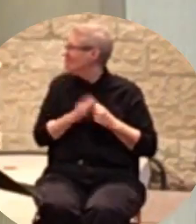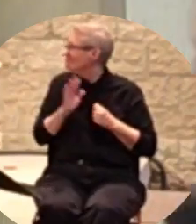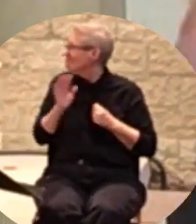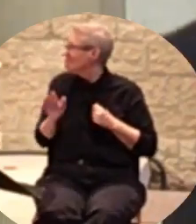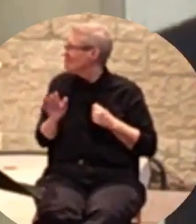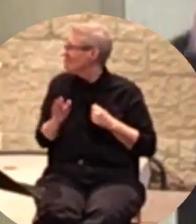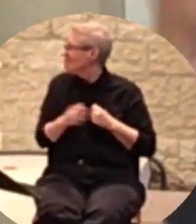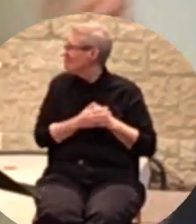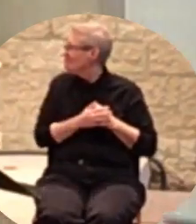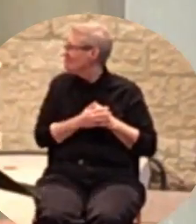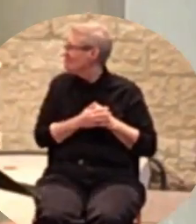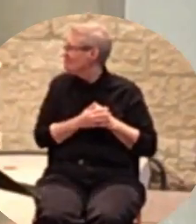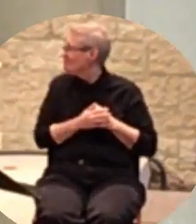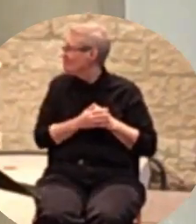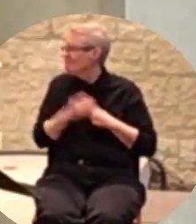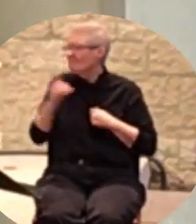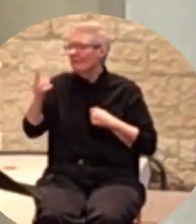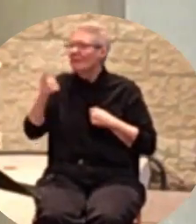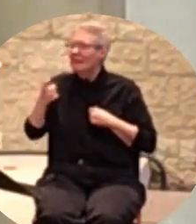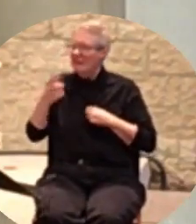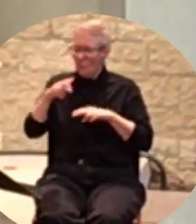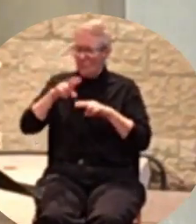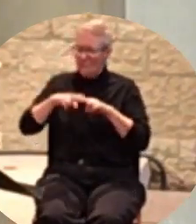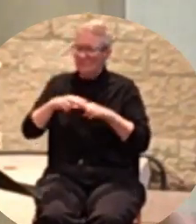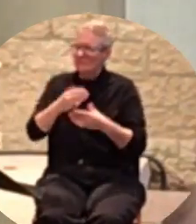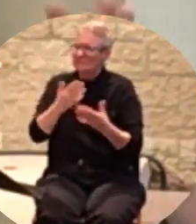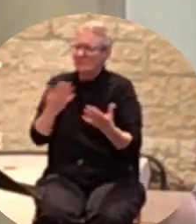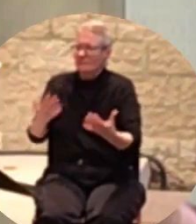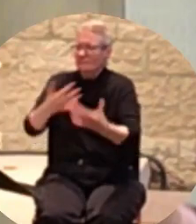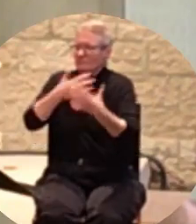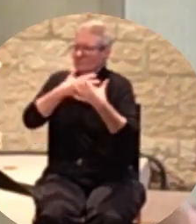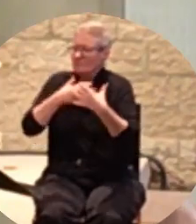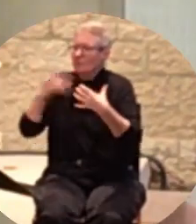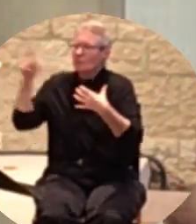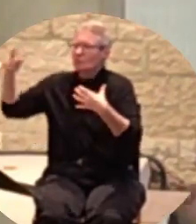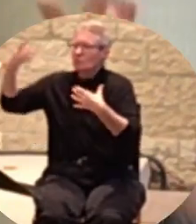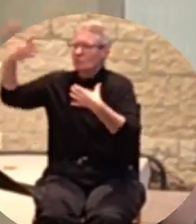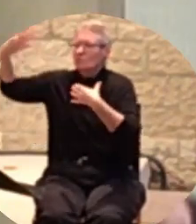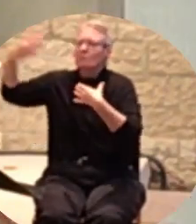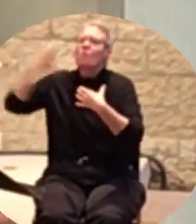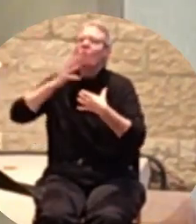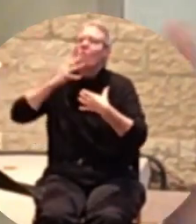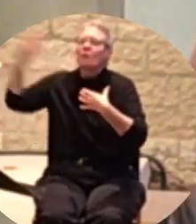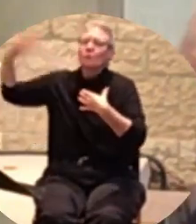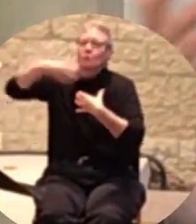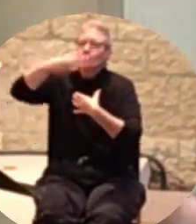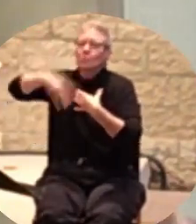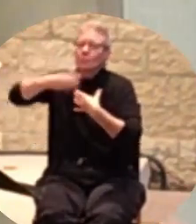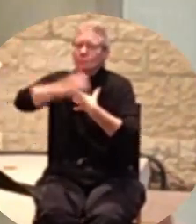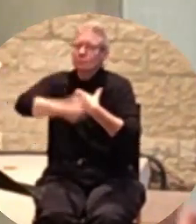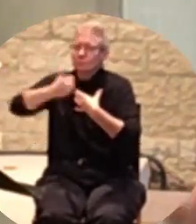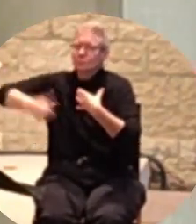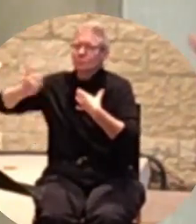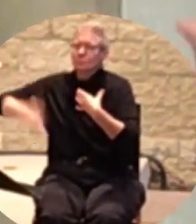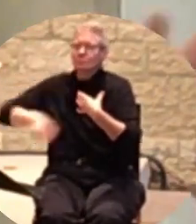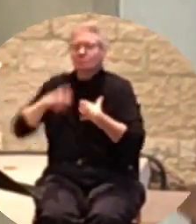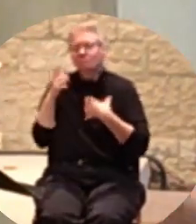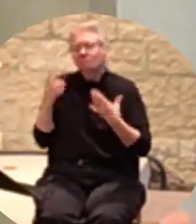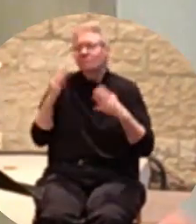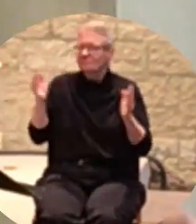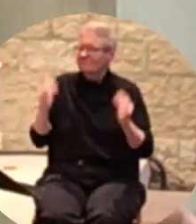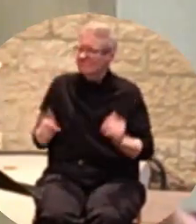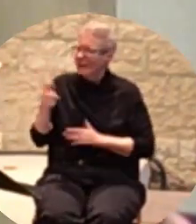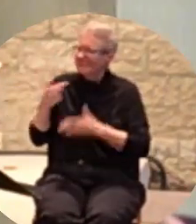And she was showering. And the next scene, of course, was she was helping him dress, and then she got dressed, and they went out